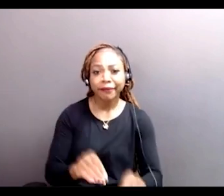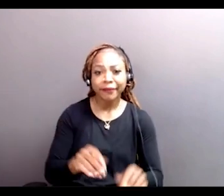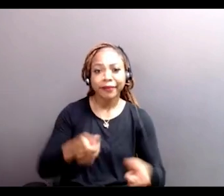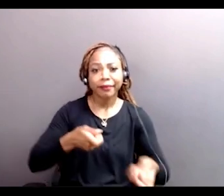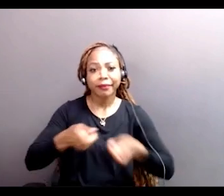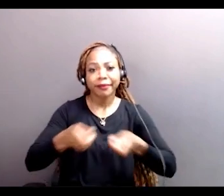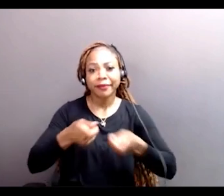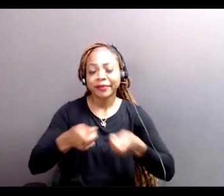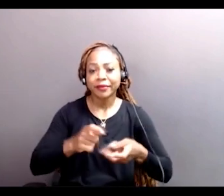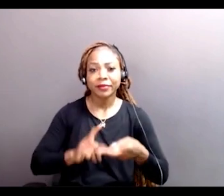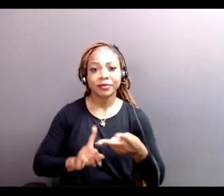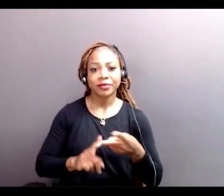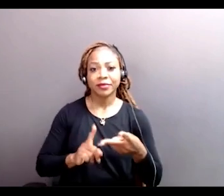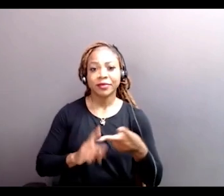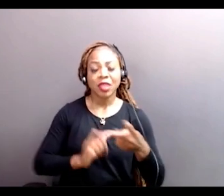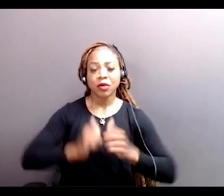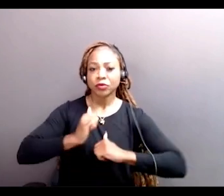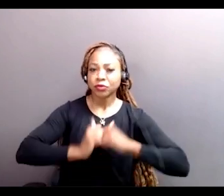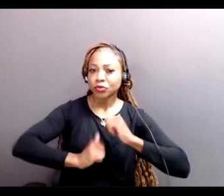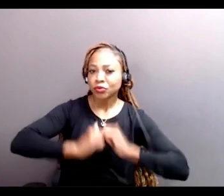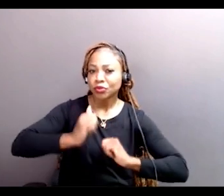supremacy, structural white